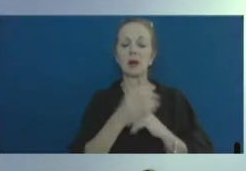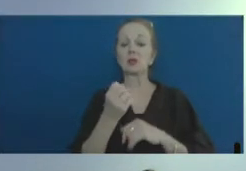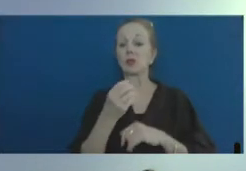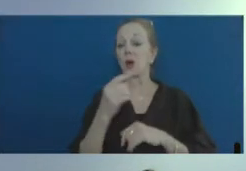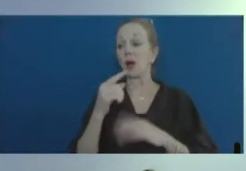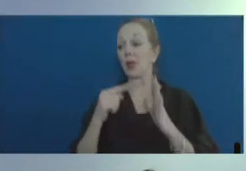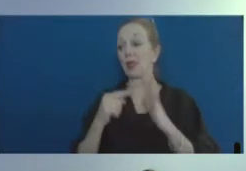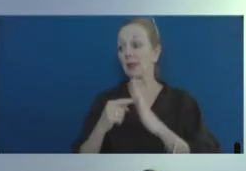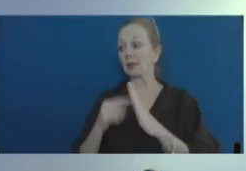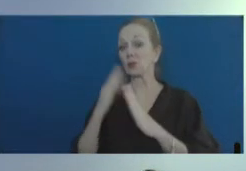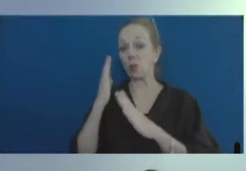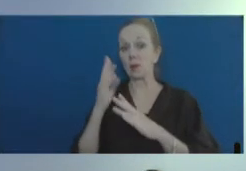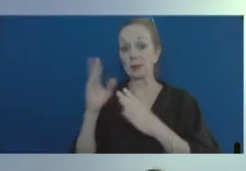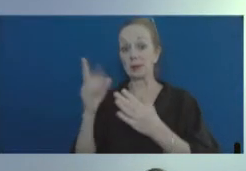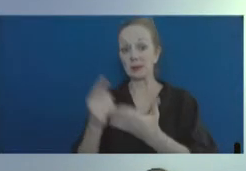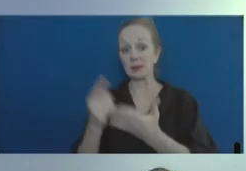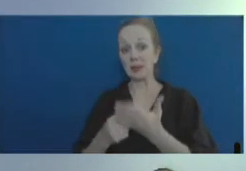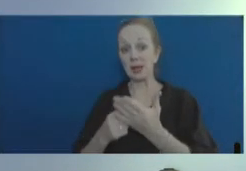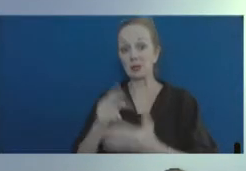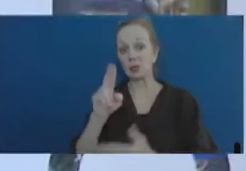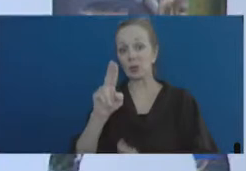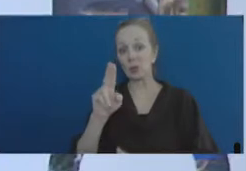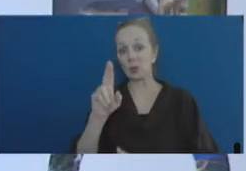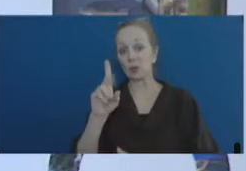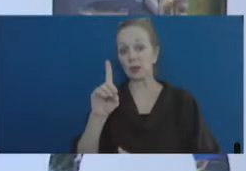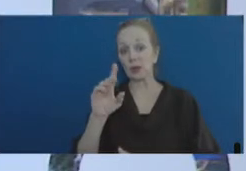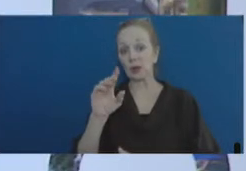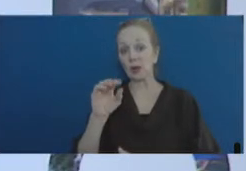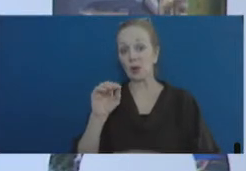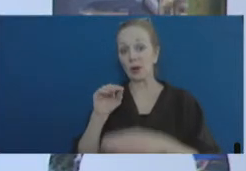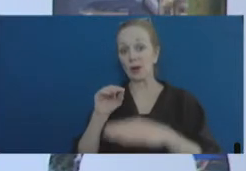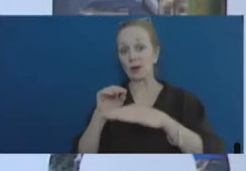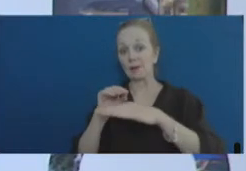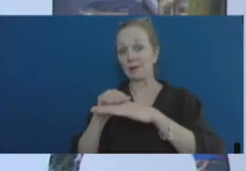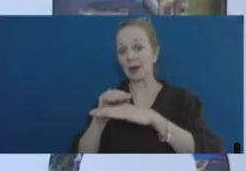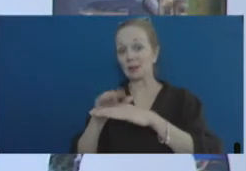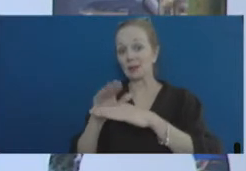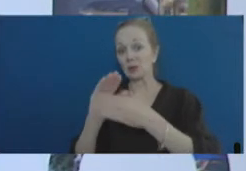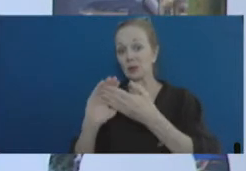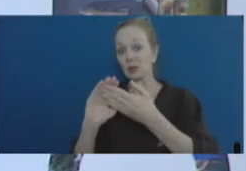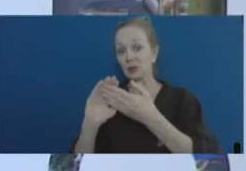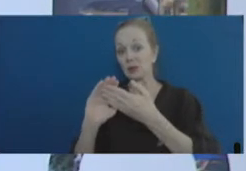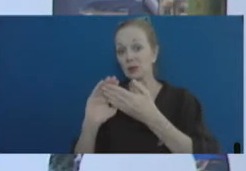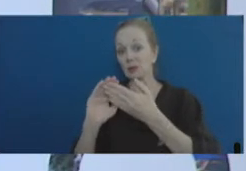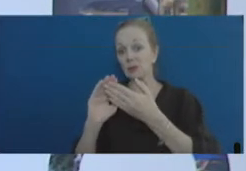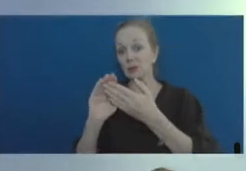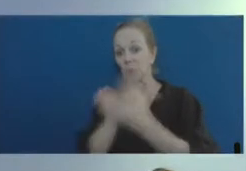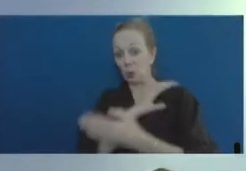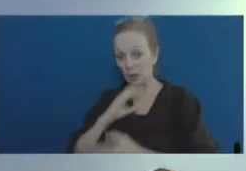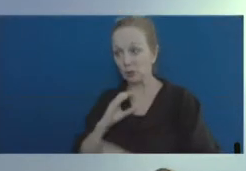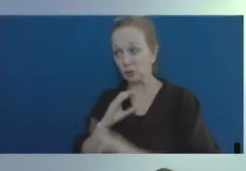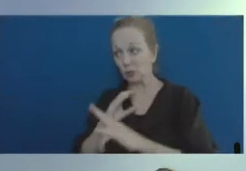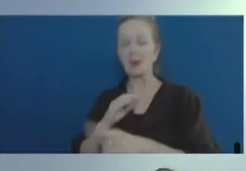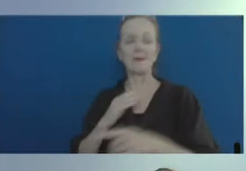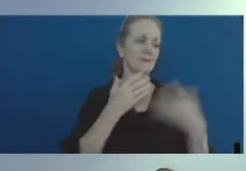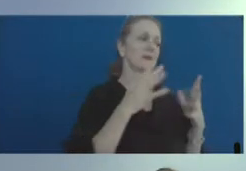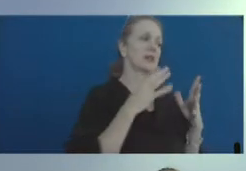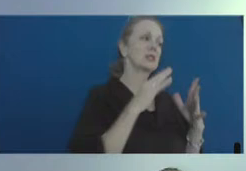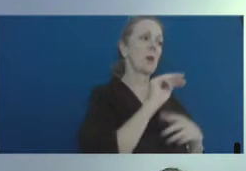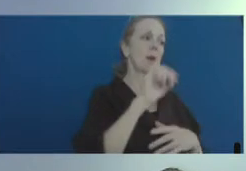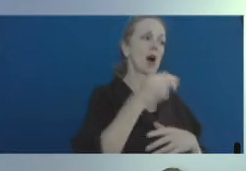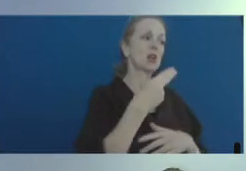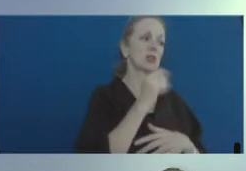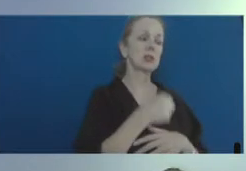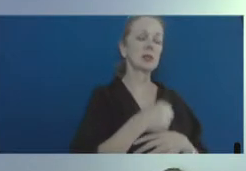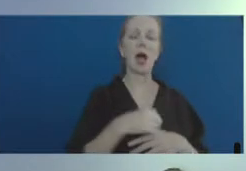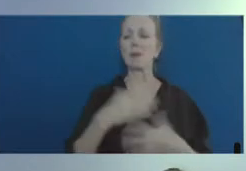UDO advisory committee? It has been in March. It was discussed, yes. Okay. So I'm just interested to hear if there's